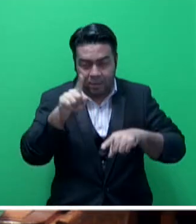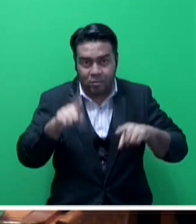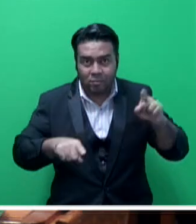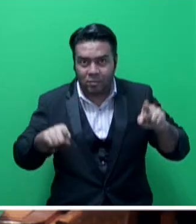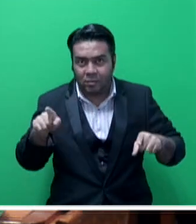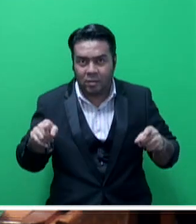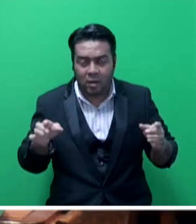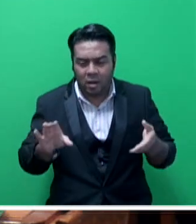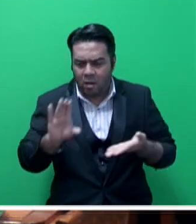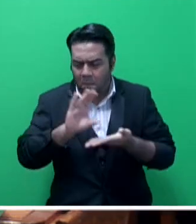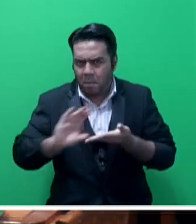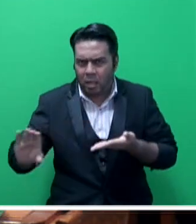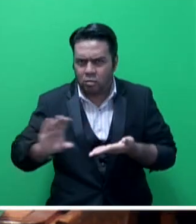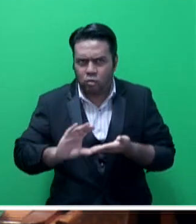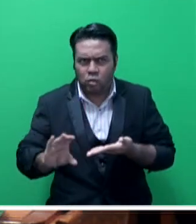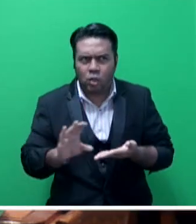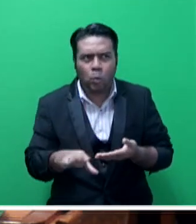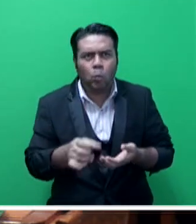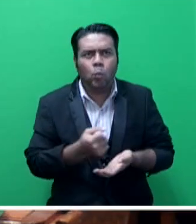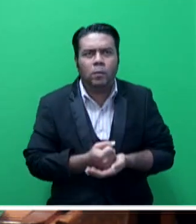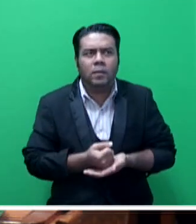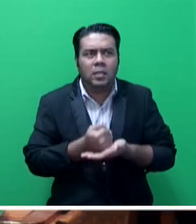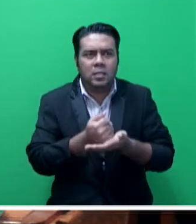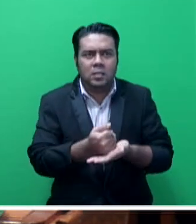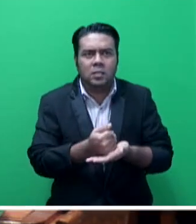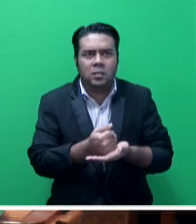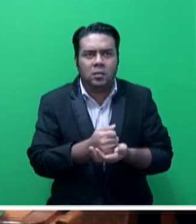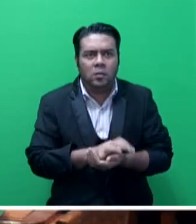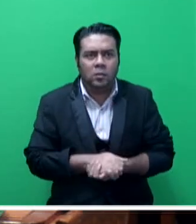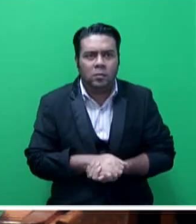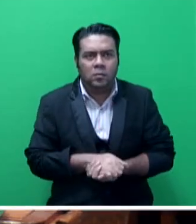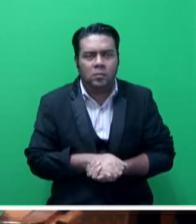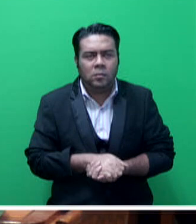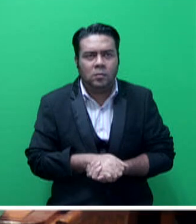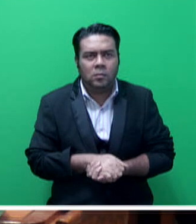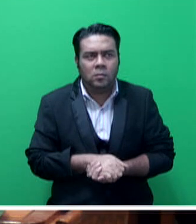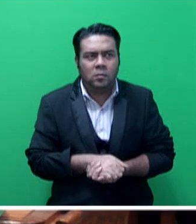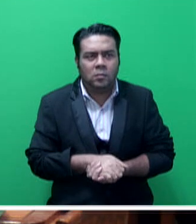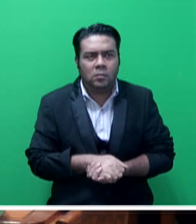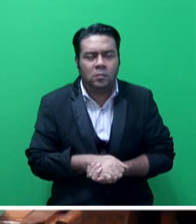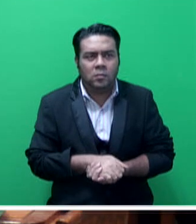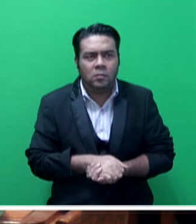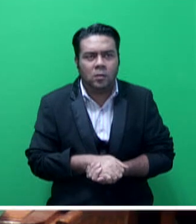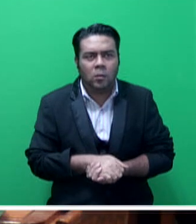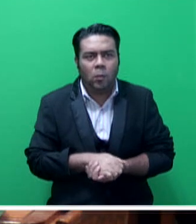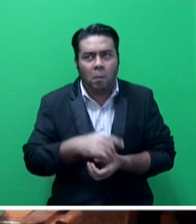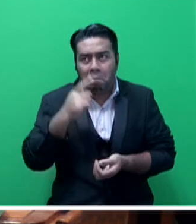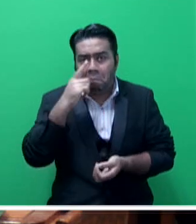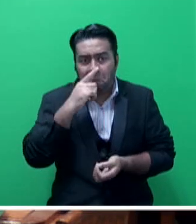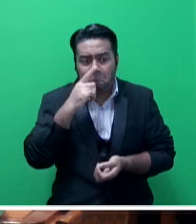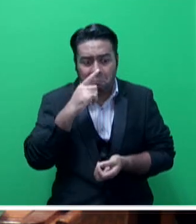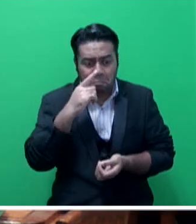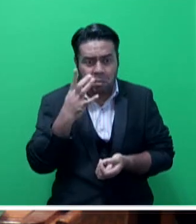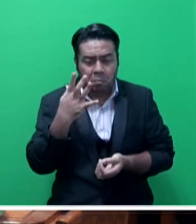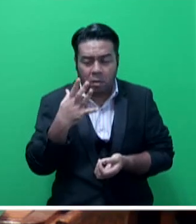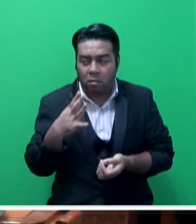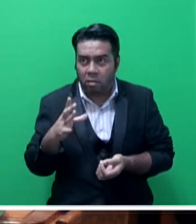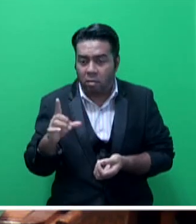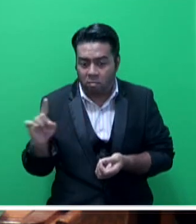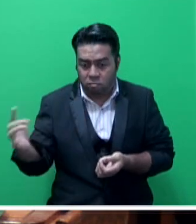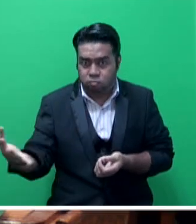the packages that we assist. We've had instances where people do